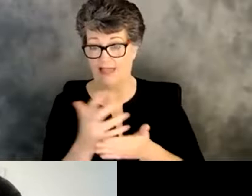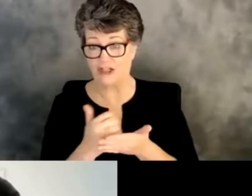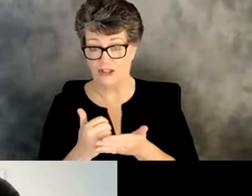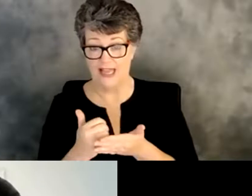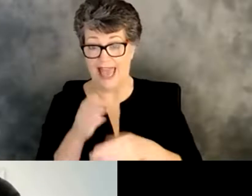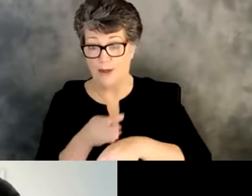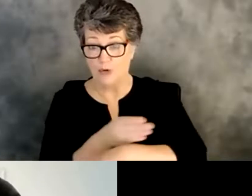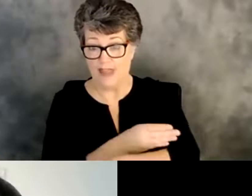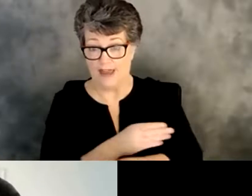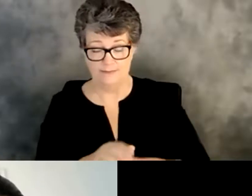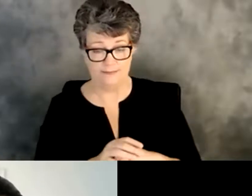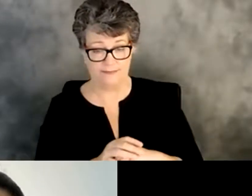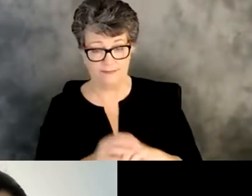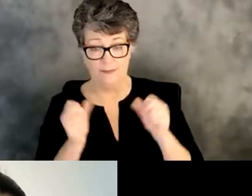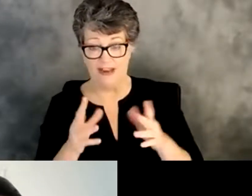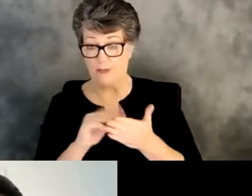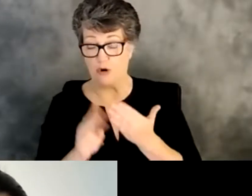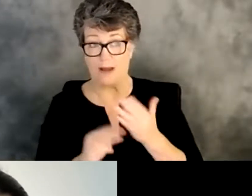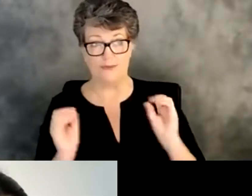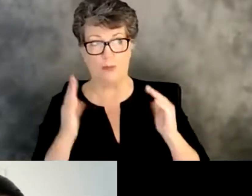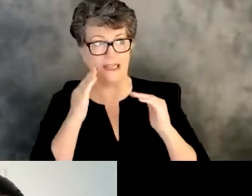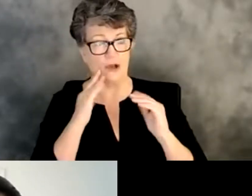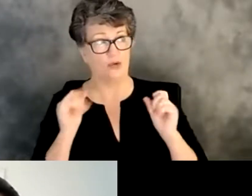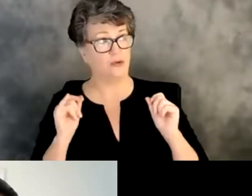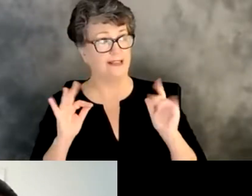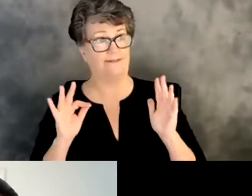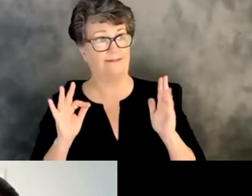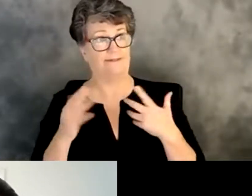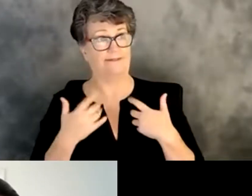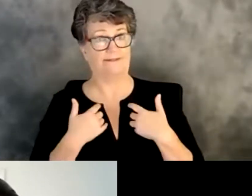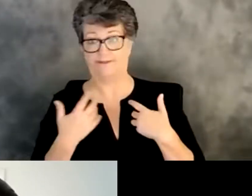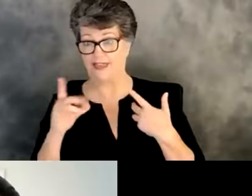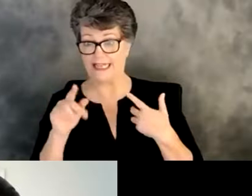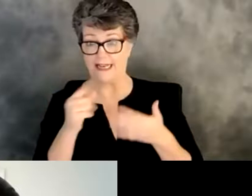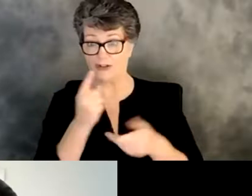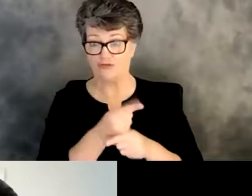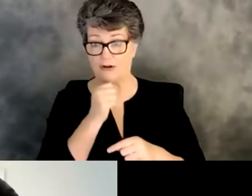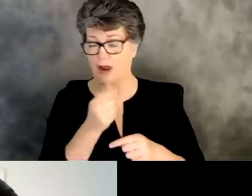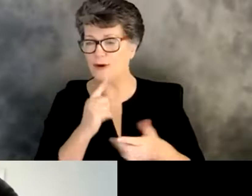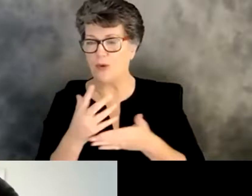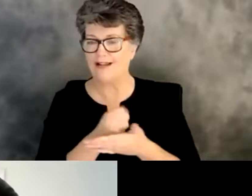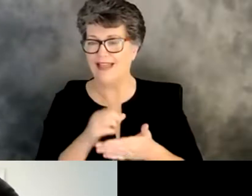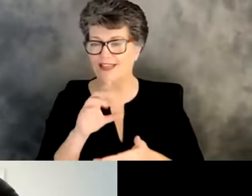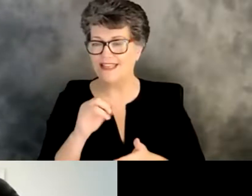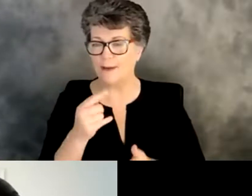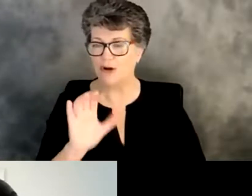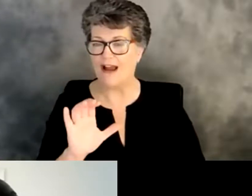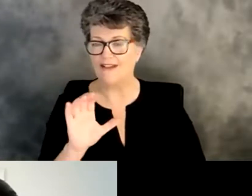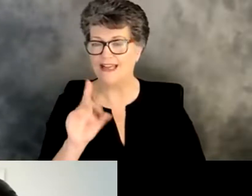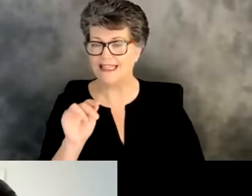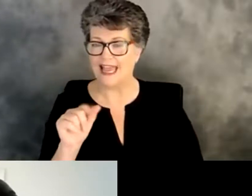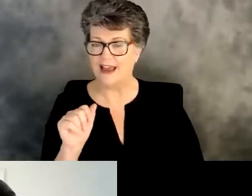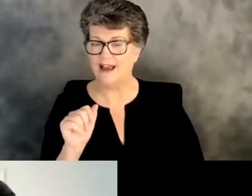our programs, nobody knows if they're working well or not, right? Because we don't collect the kind of demographic and other data that would allow